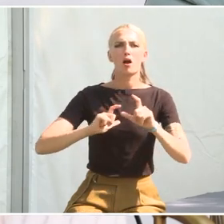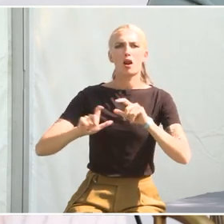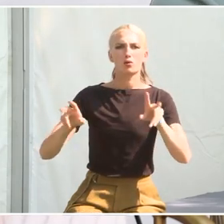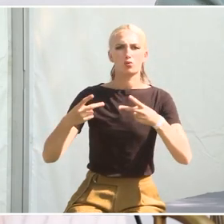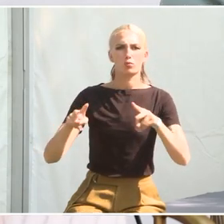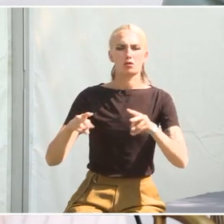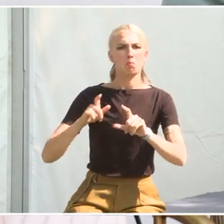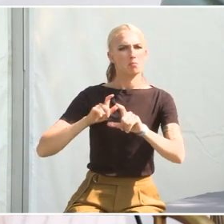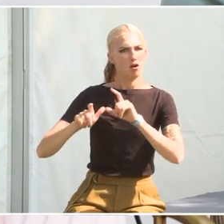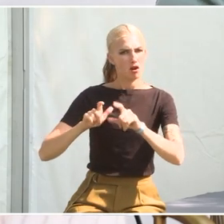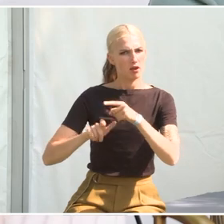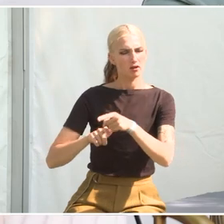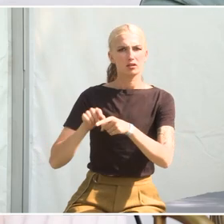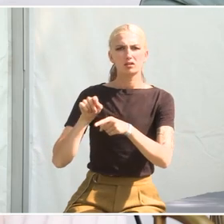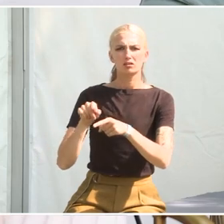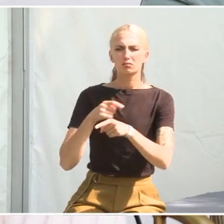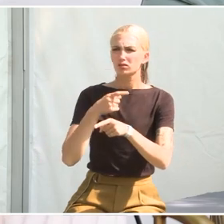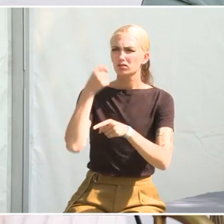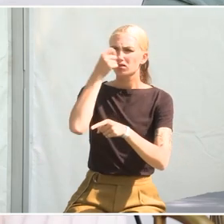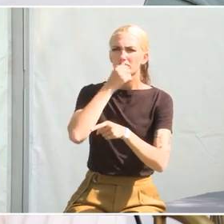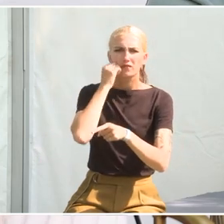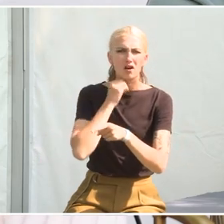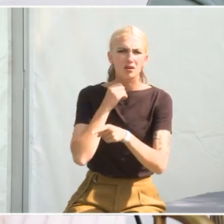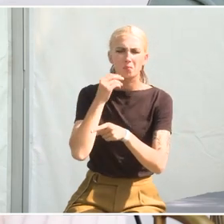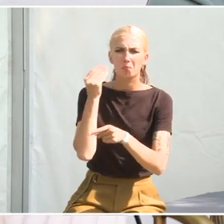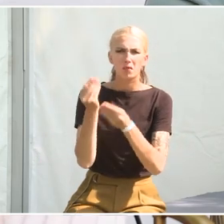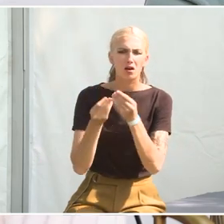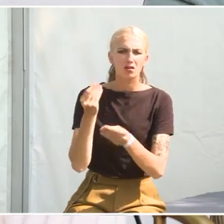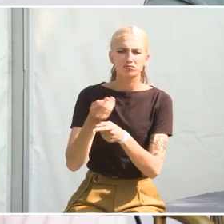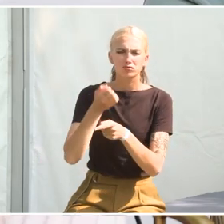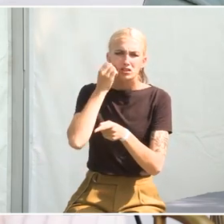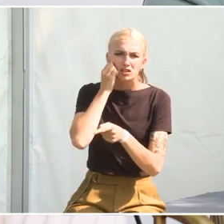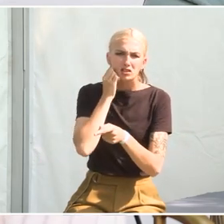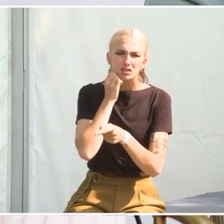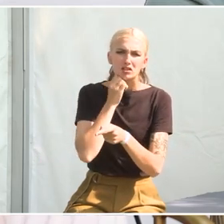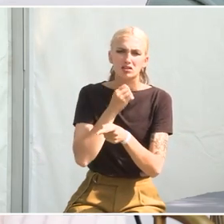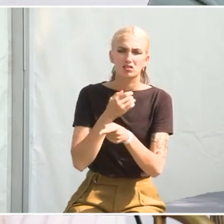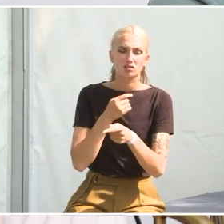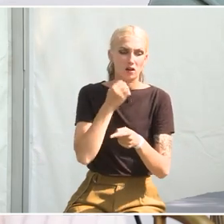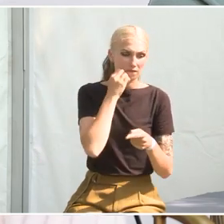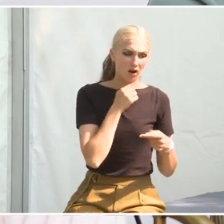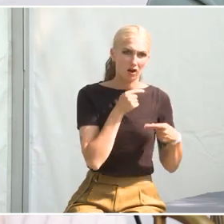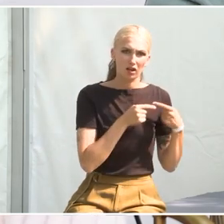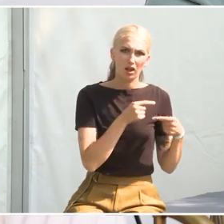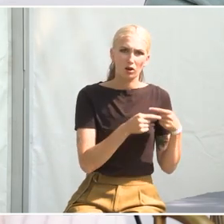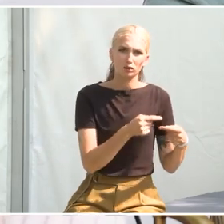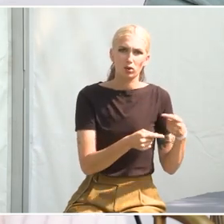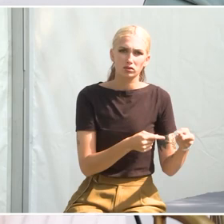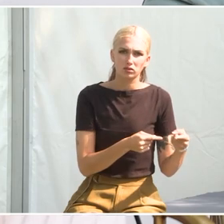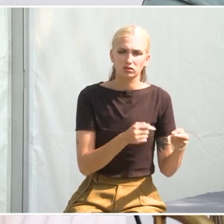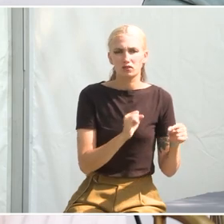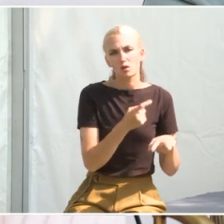sort of hundreds of years old game that all generations, sort of at least part of that